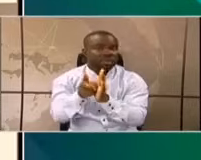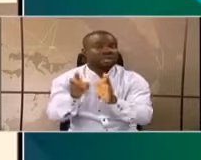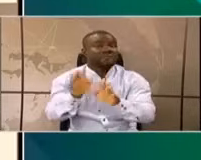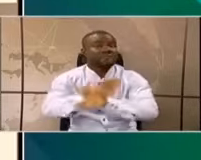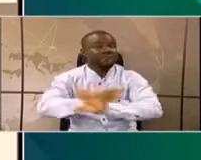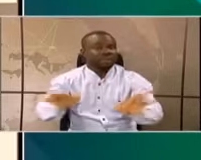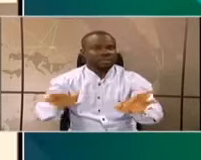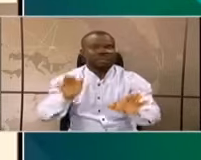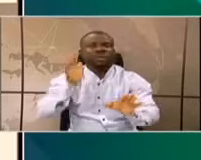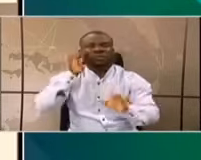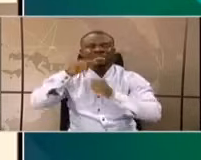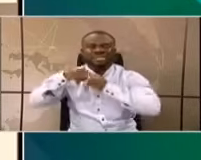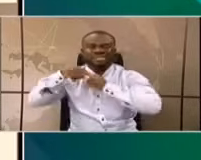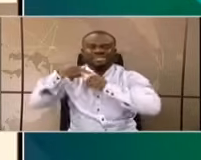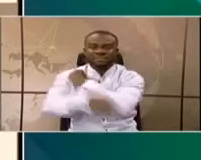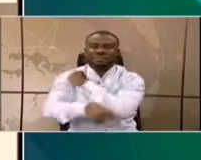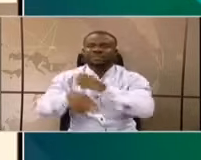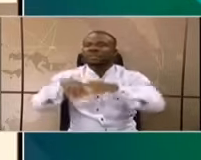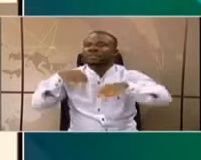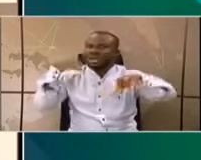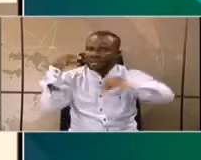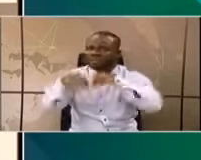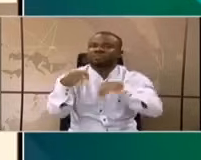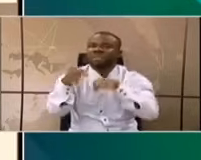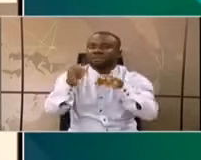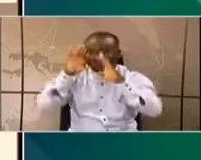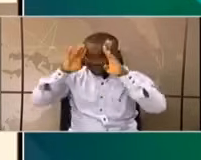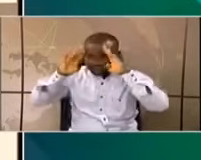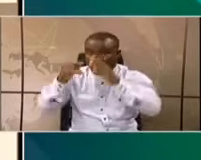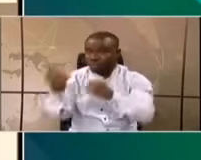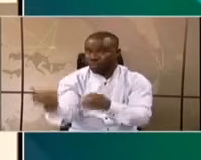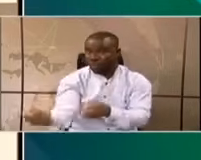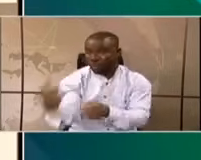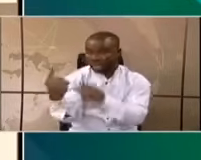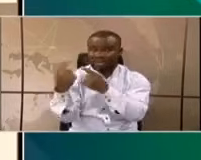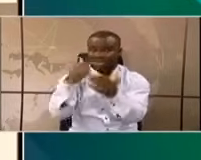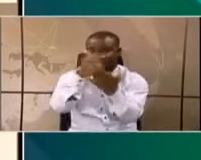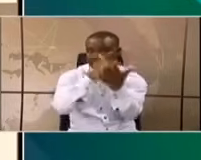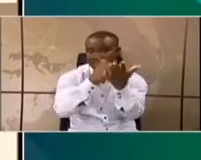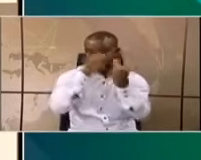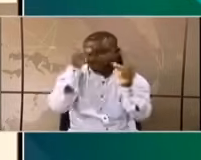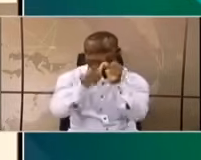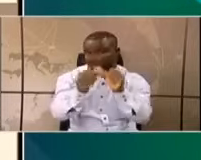ye bekom. Ojai. Sa.